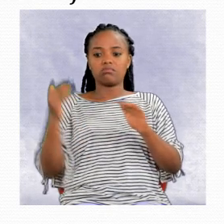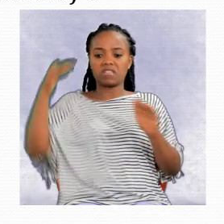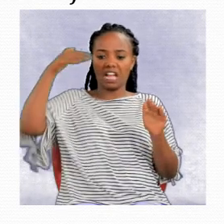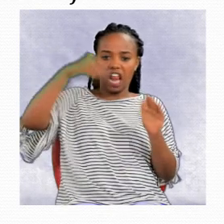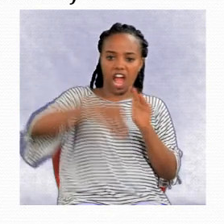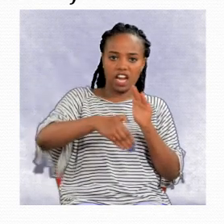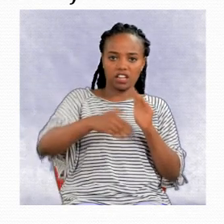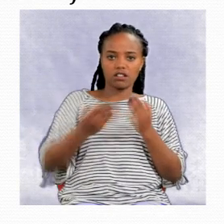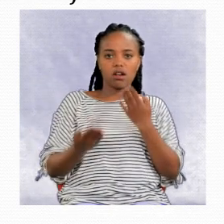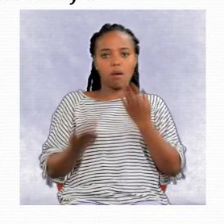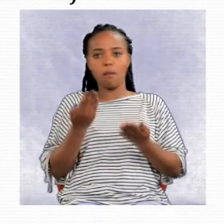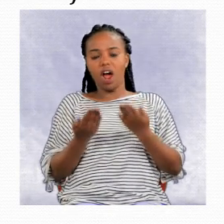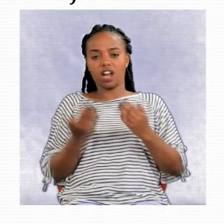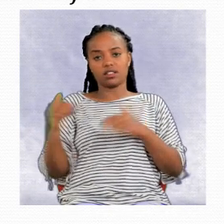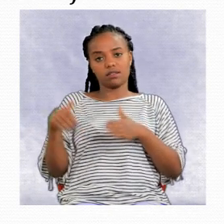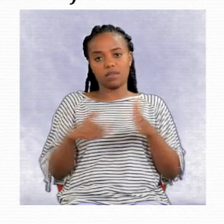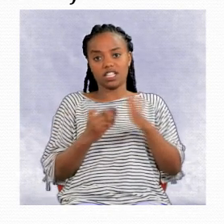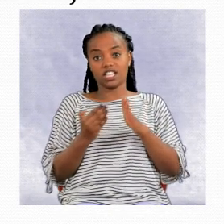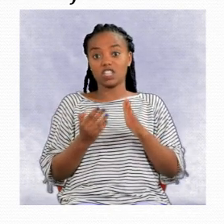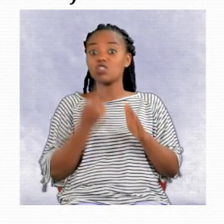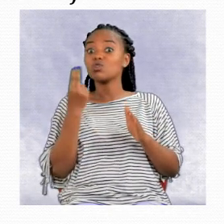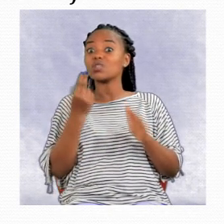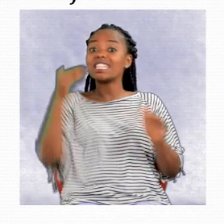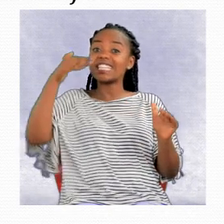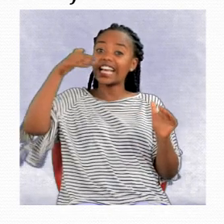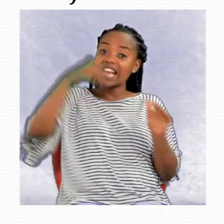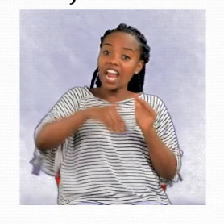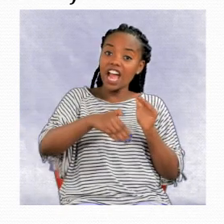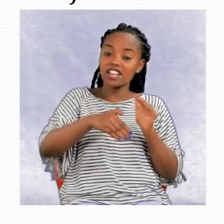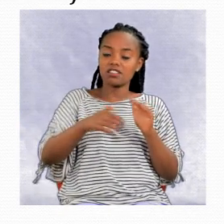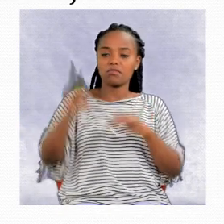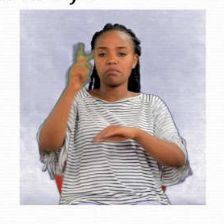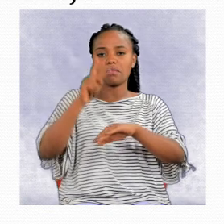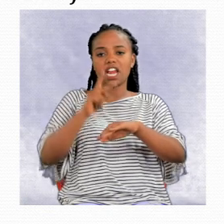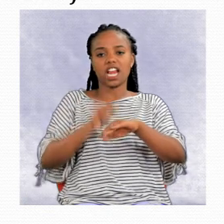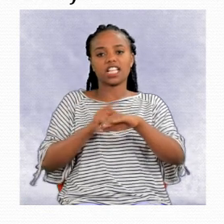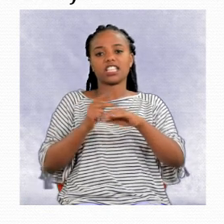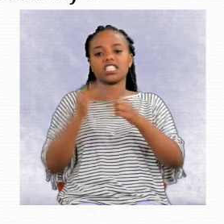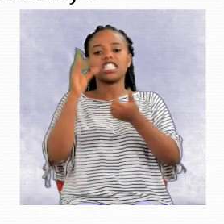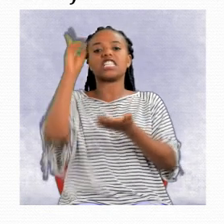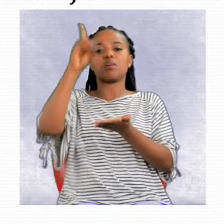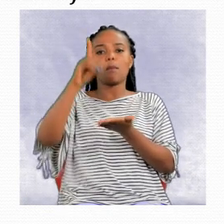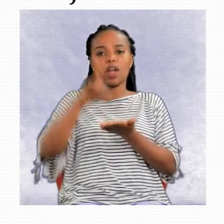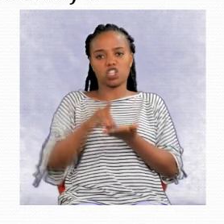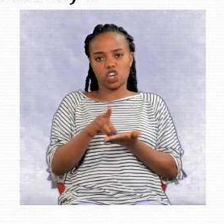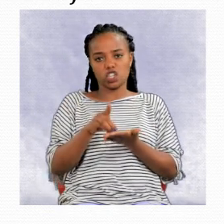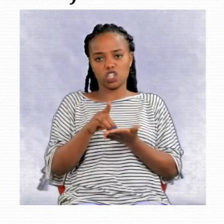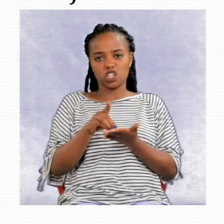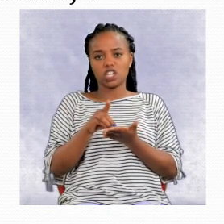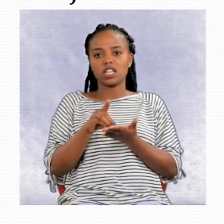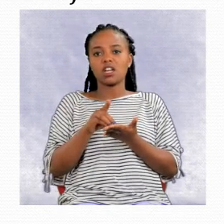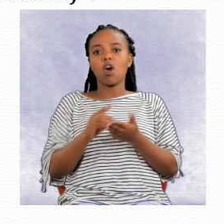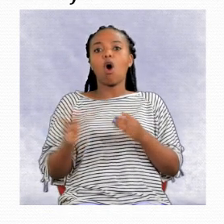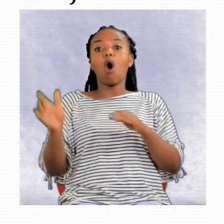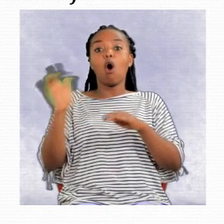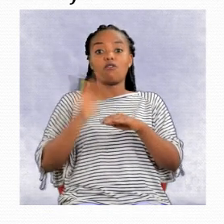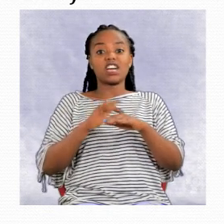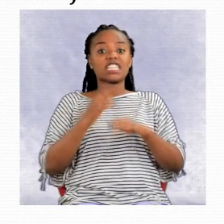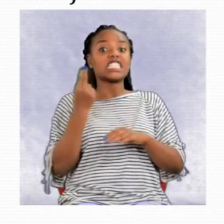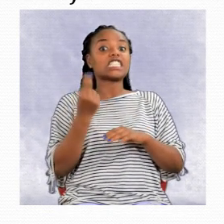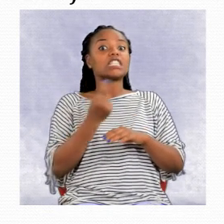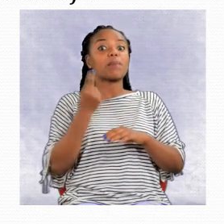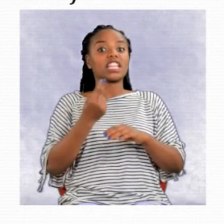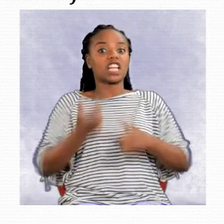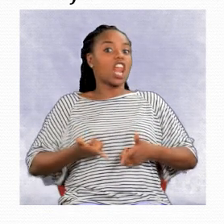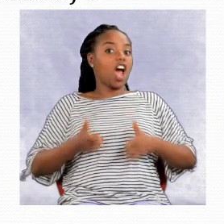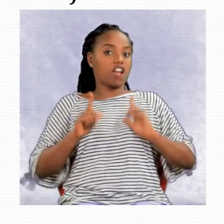balance method, yields a declining periodic depreciation charge over estimated life. In this